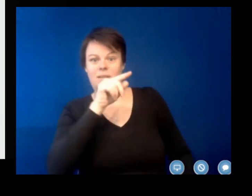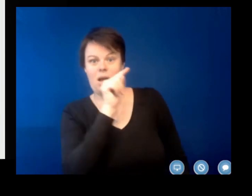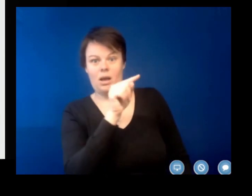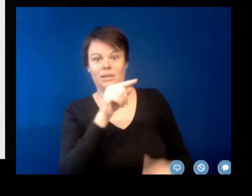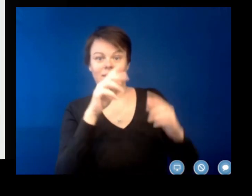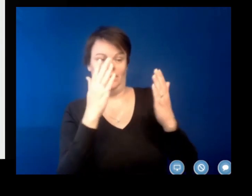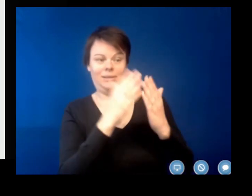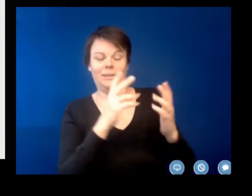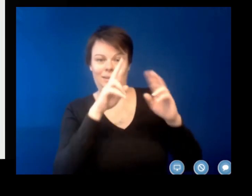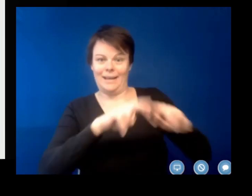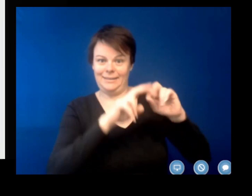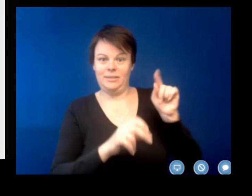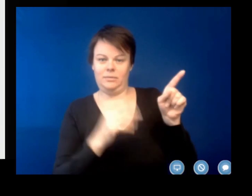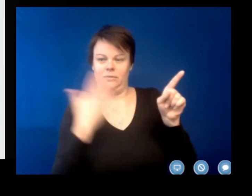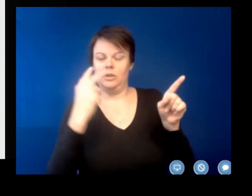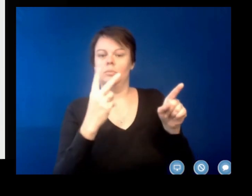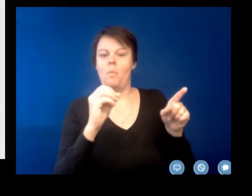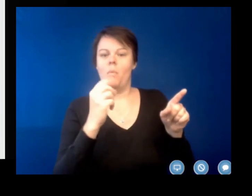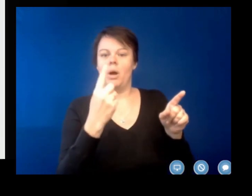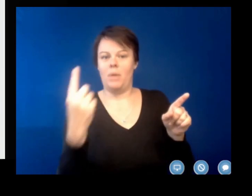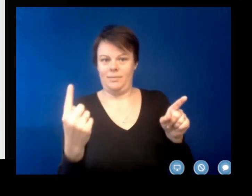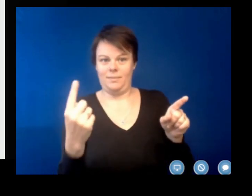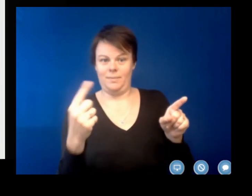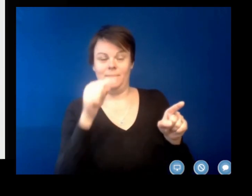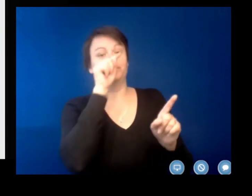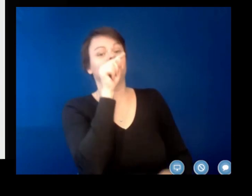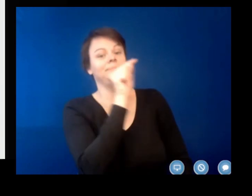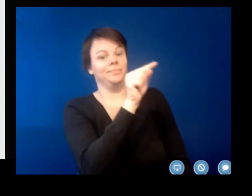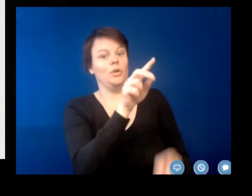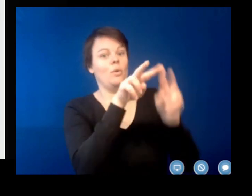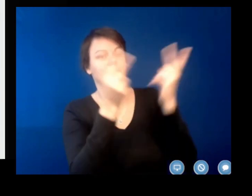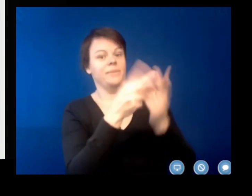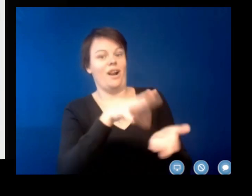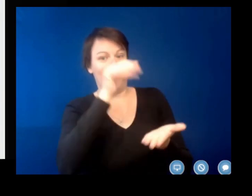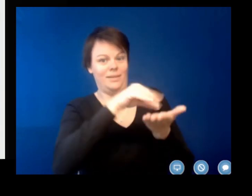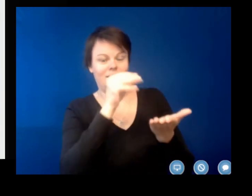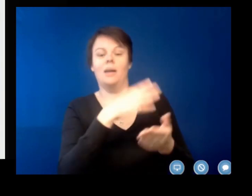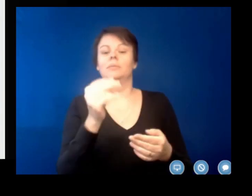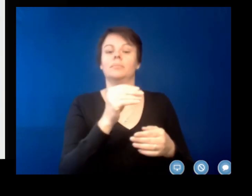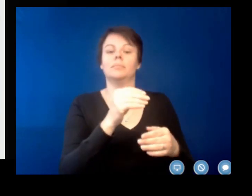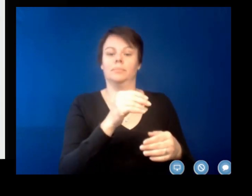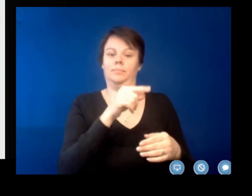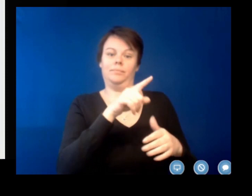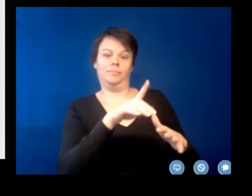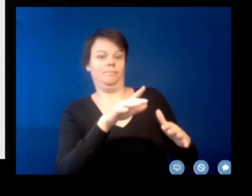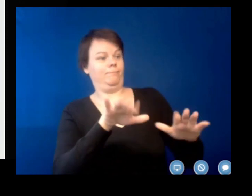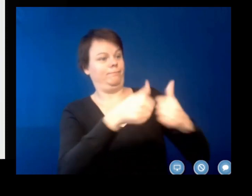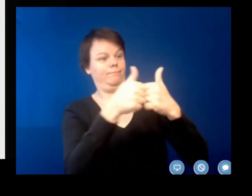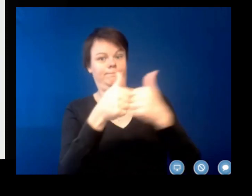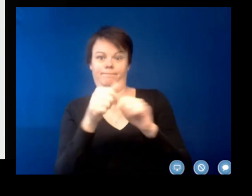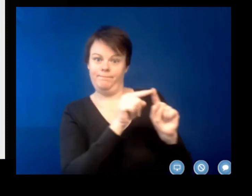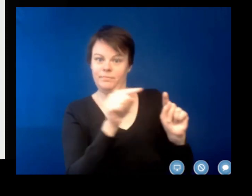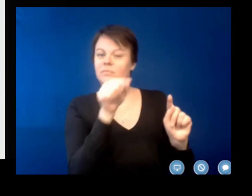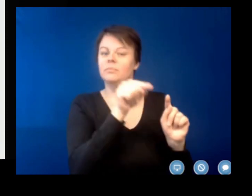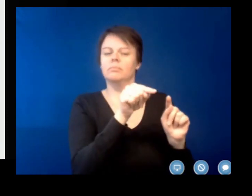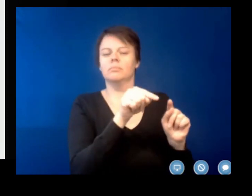And my hypothesis is that the understanding of the character of this world society as an abstract social space on a planet is